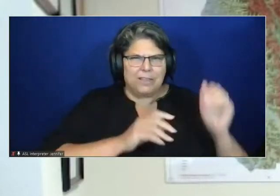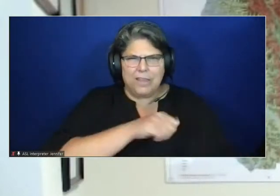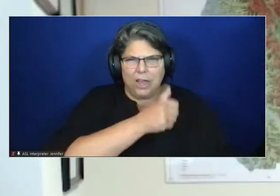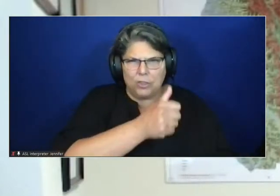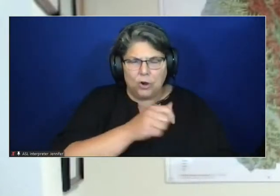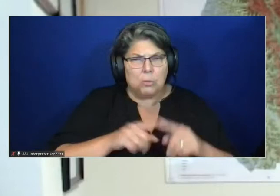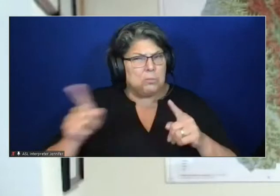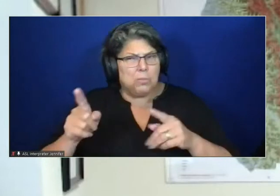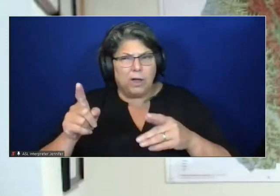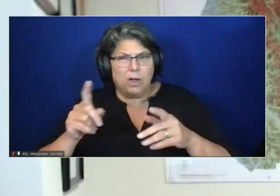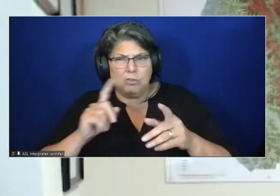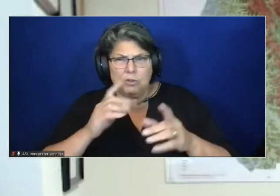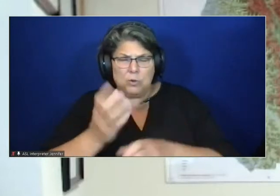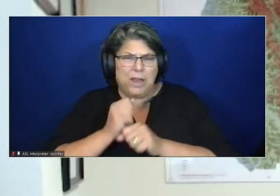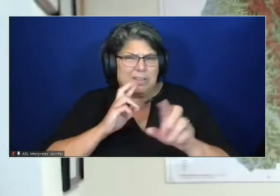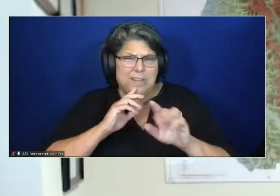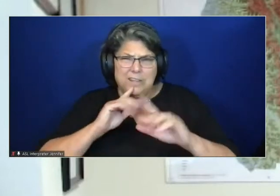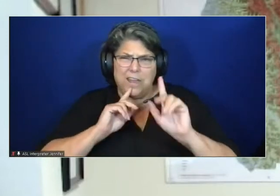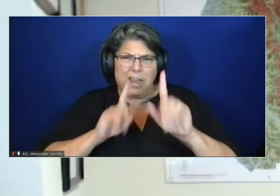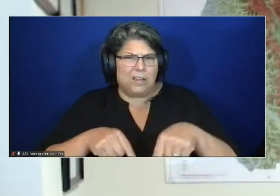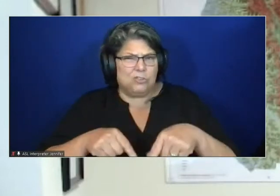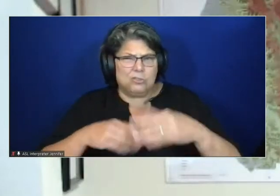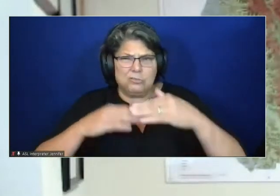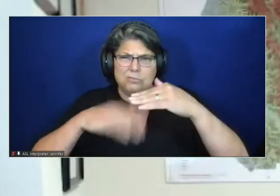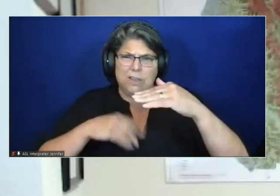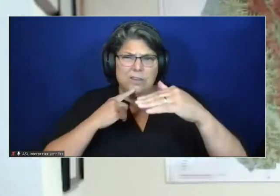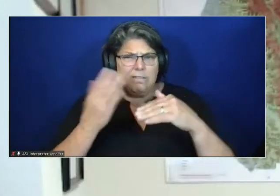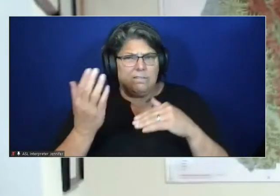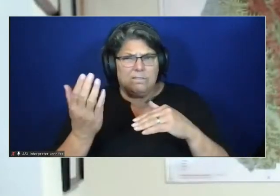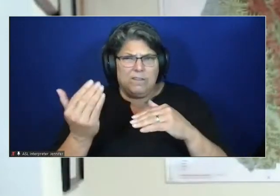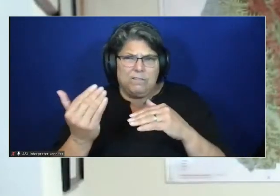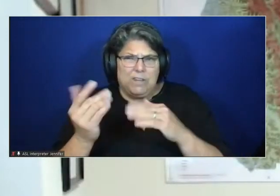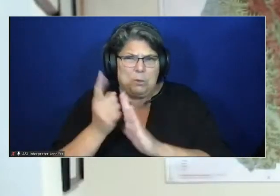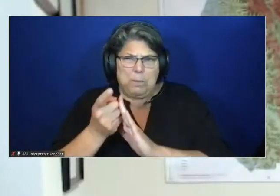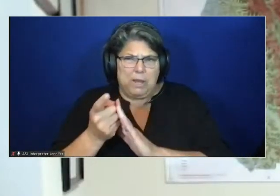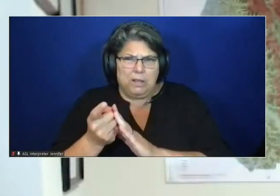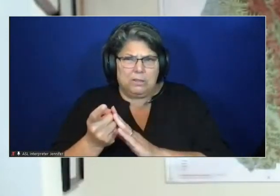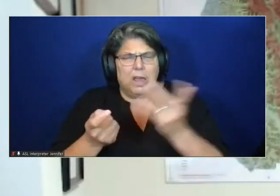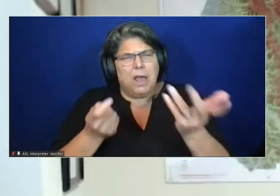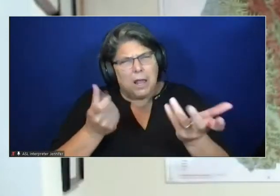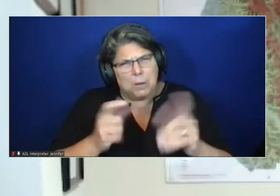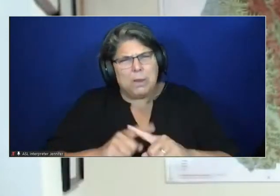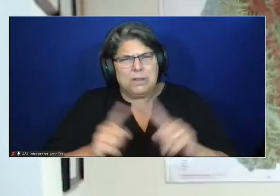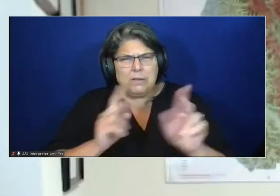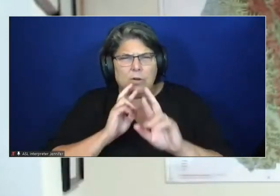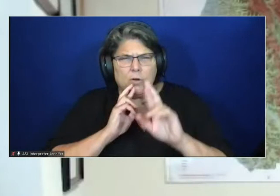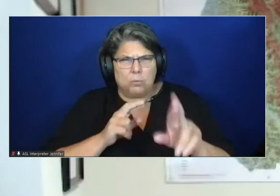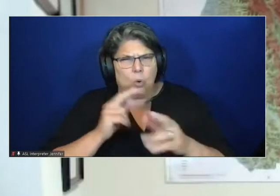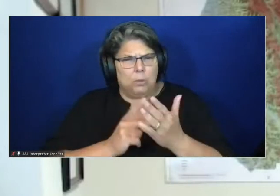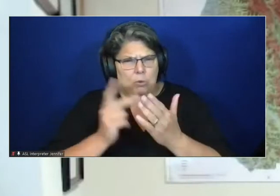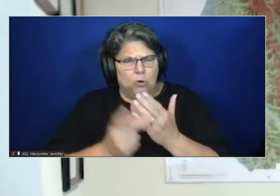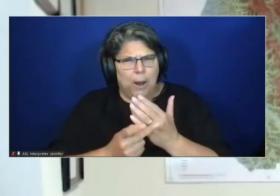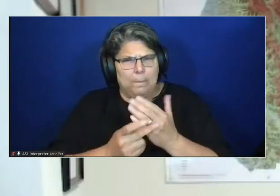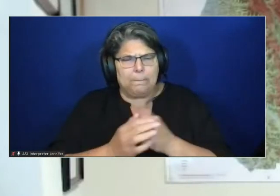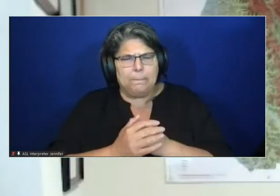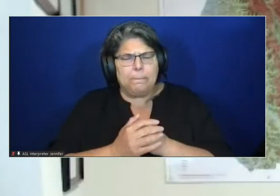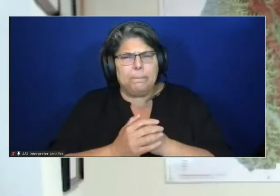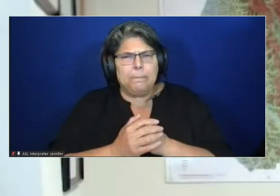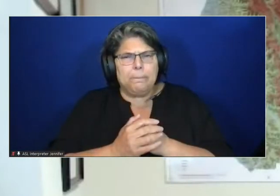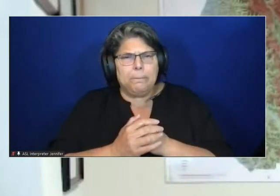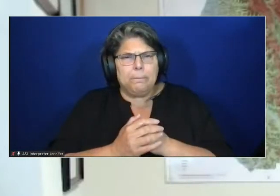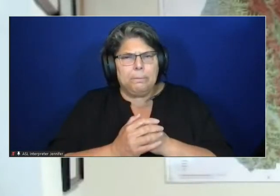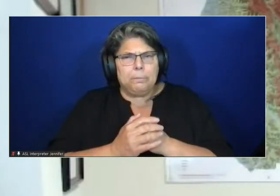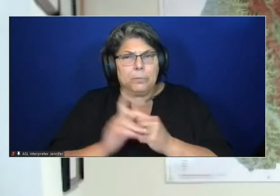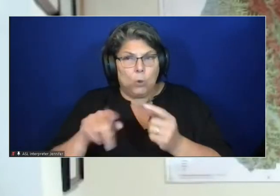ready again in under 15 minutes. It has a little bit different reporting program. So as soon as that